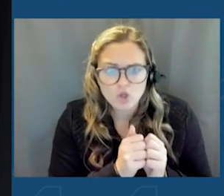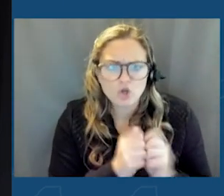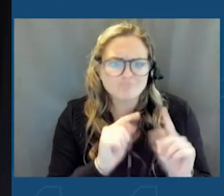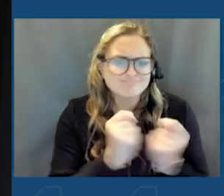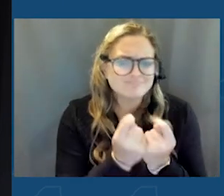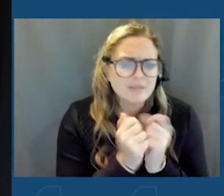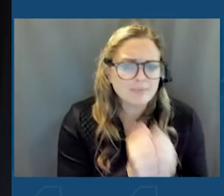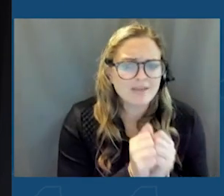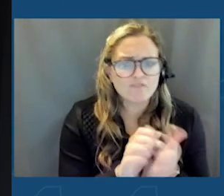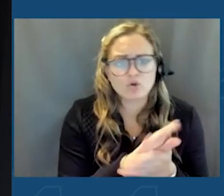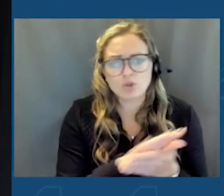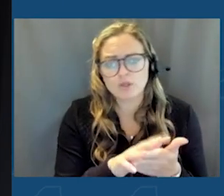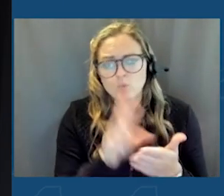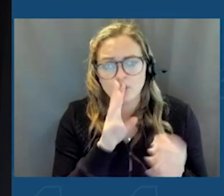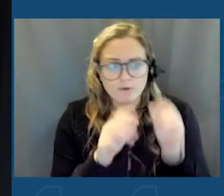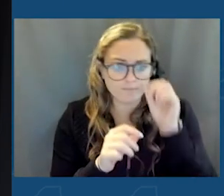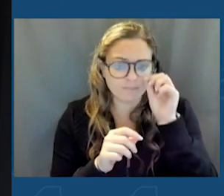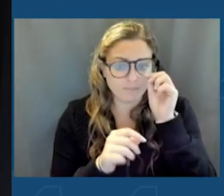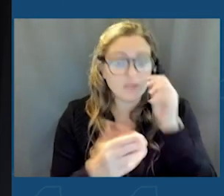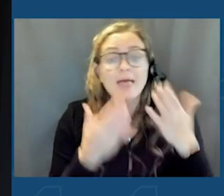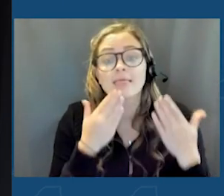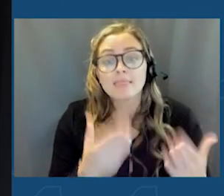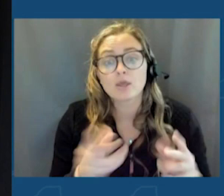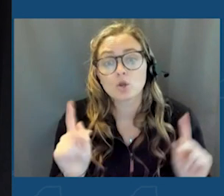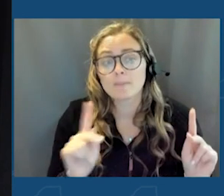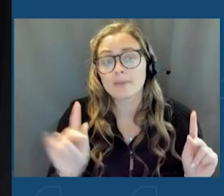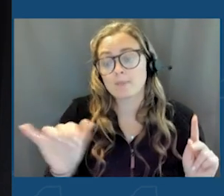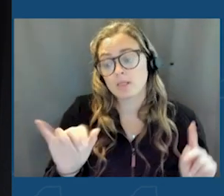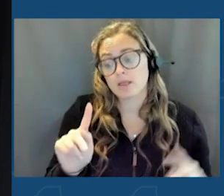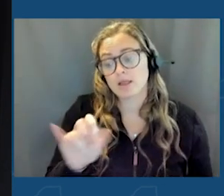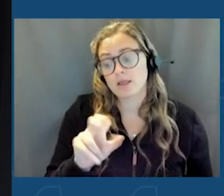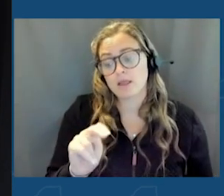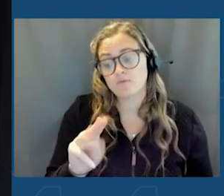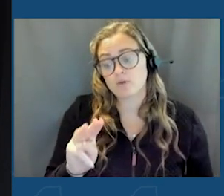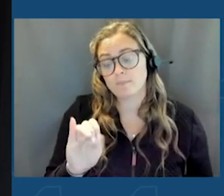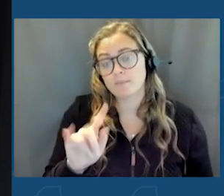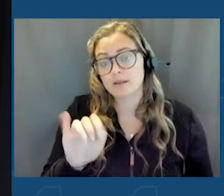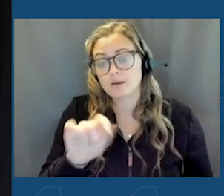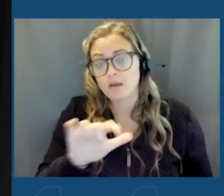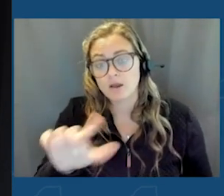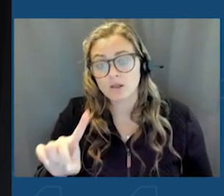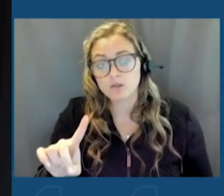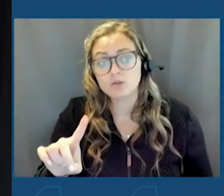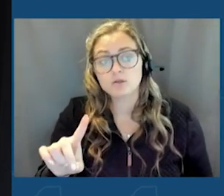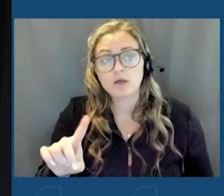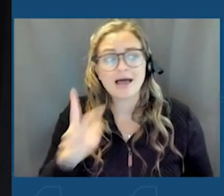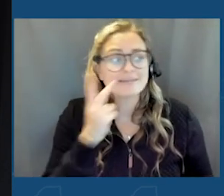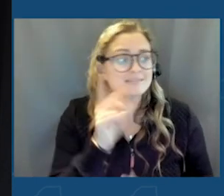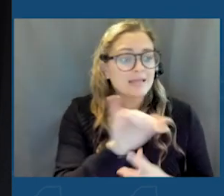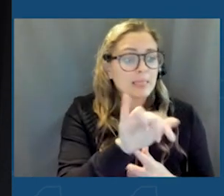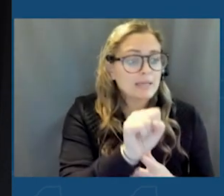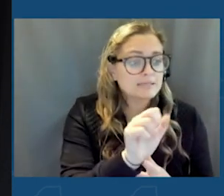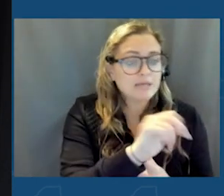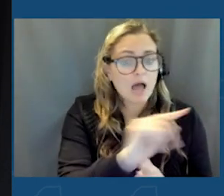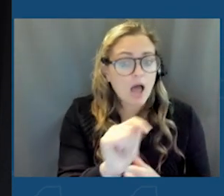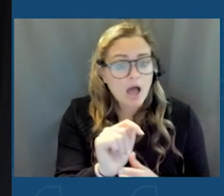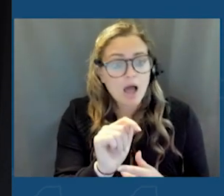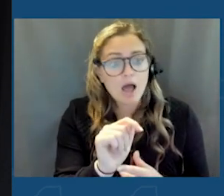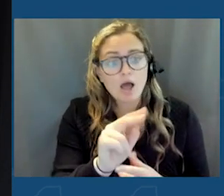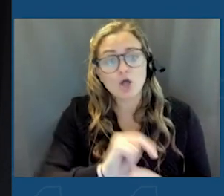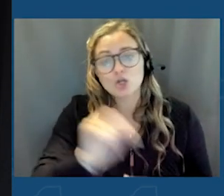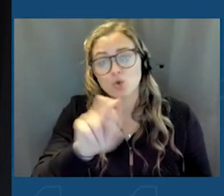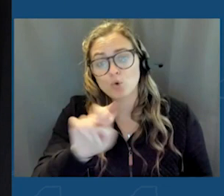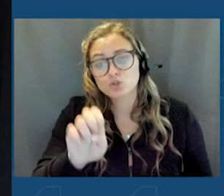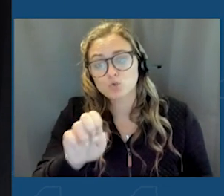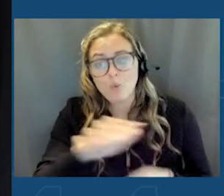for clean water. Thank you to people like Kevin McDonald from the Nature Conservancy. I see Lisa Ott, North Shore Land